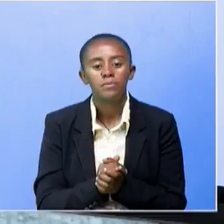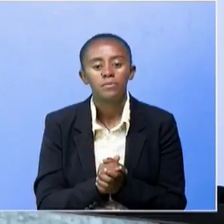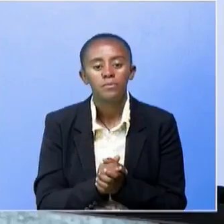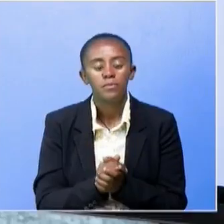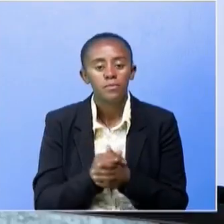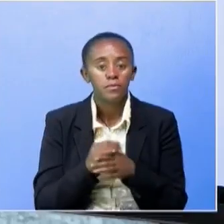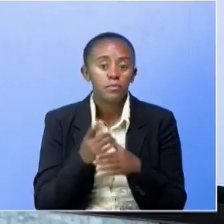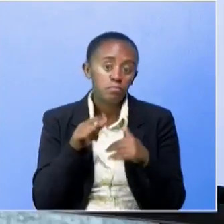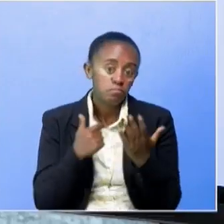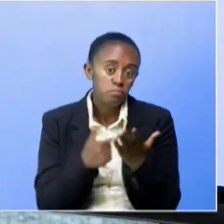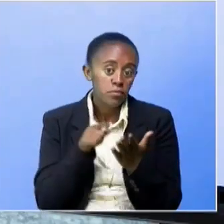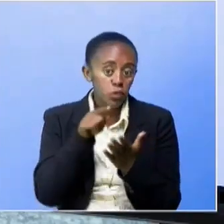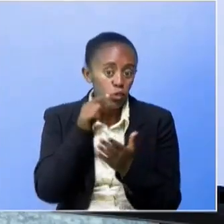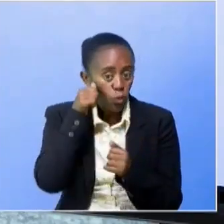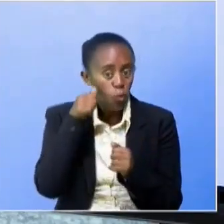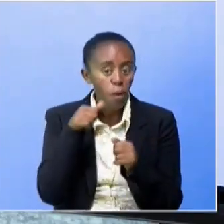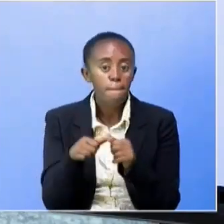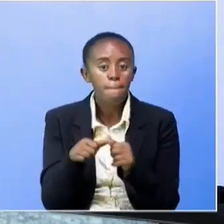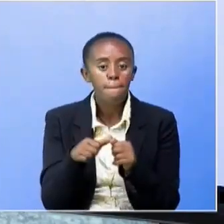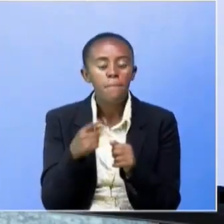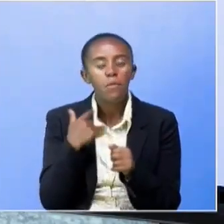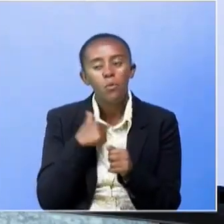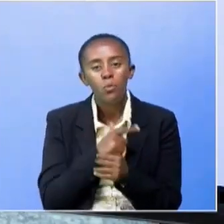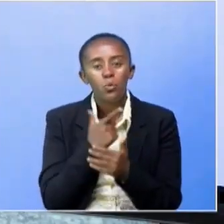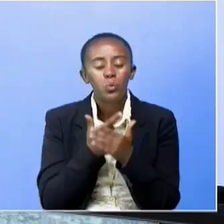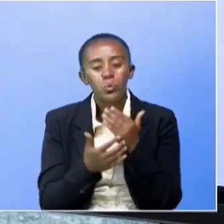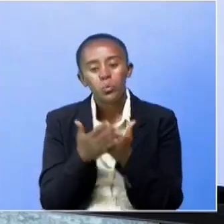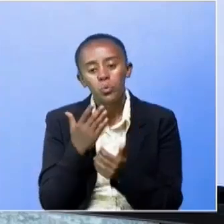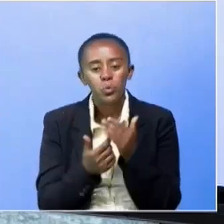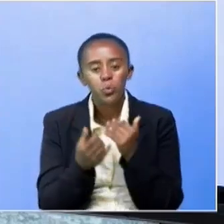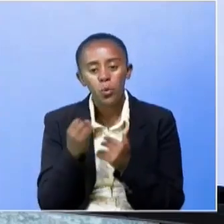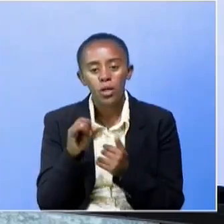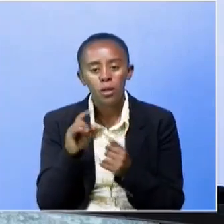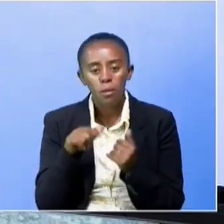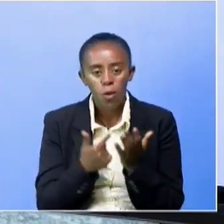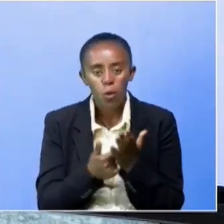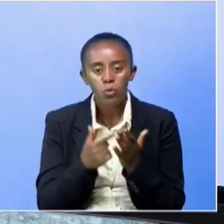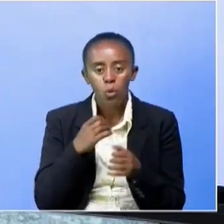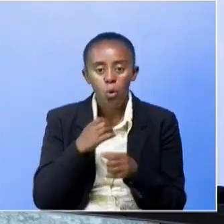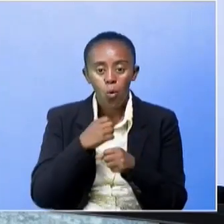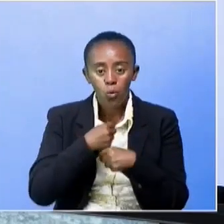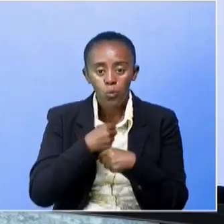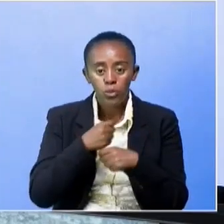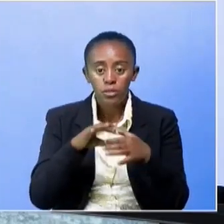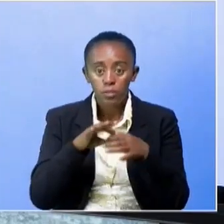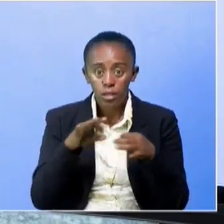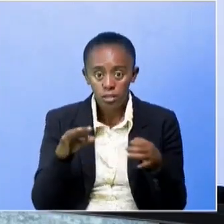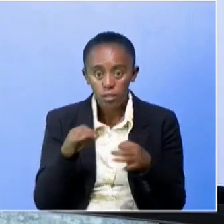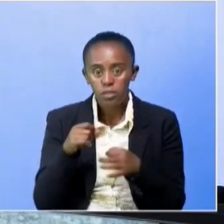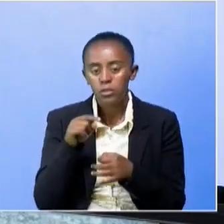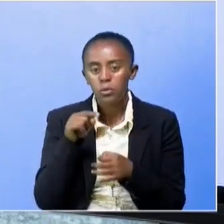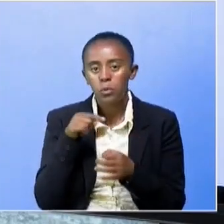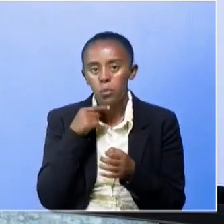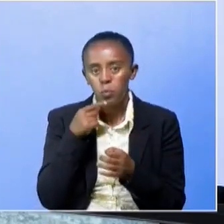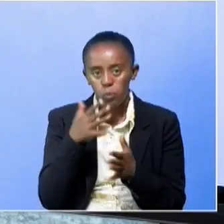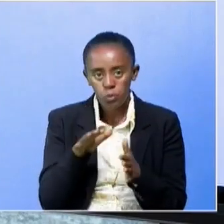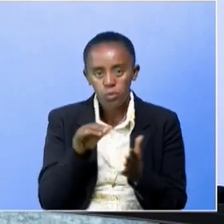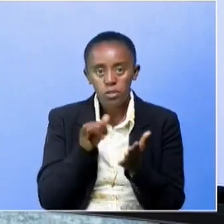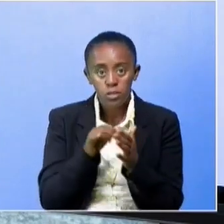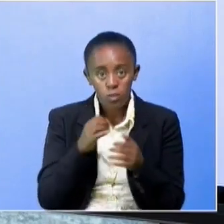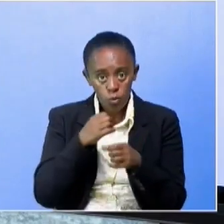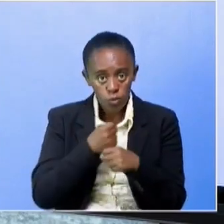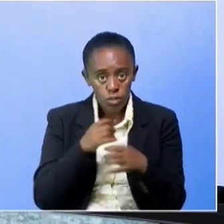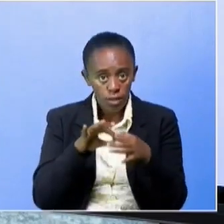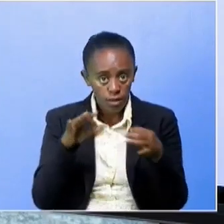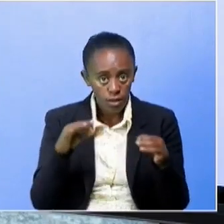So, if you remember when we were talking about concluding sentence, we said that a concluding sentence